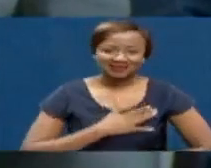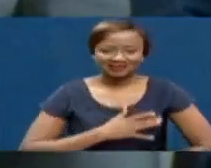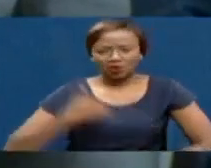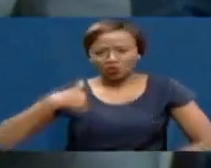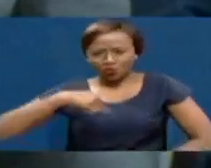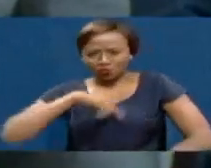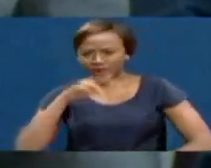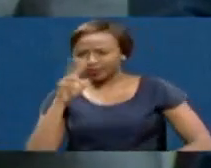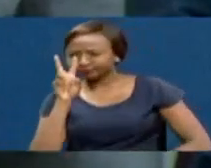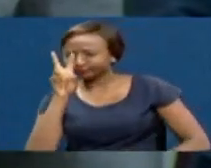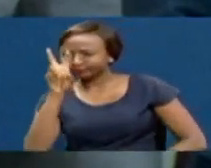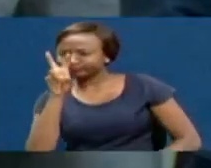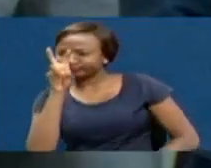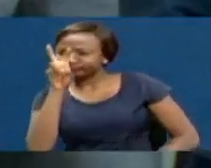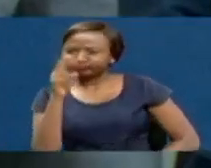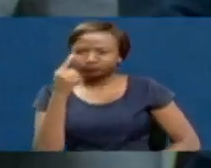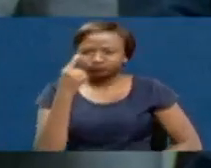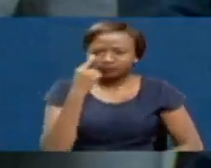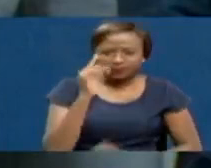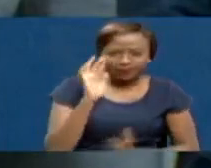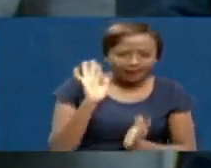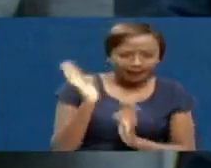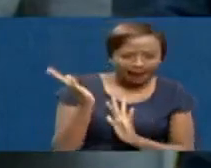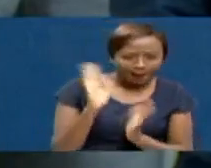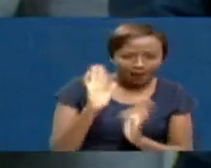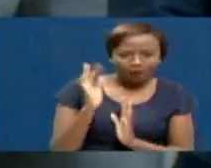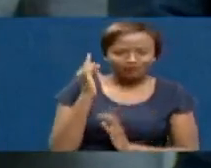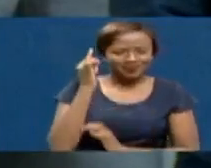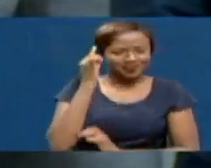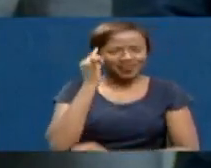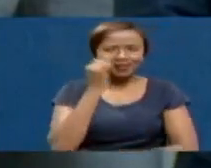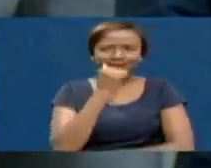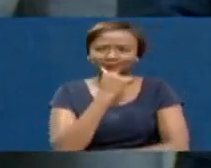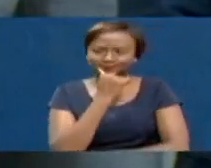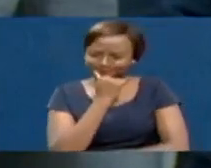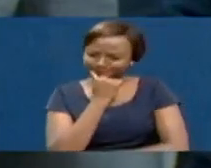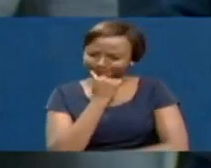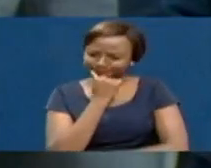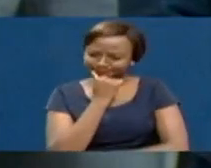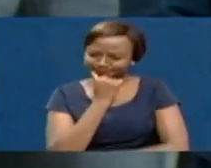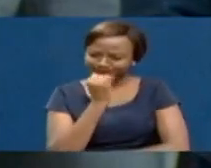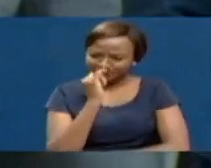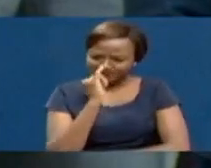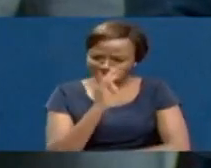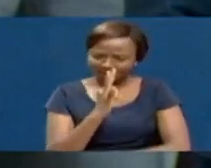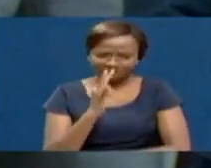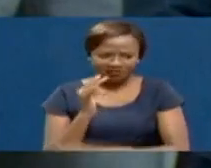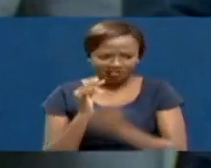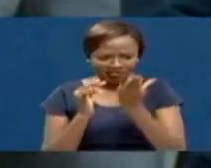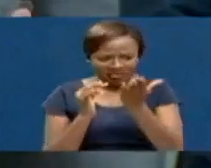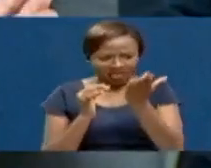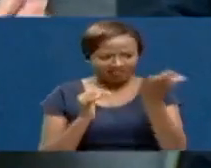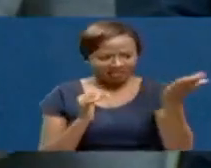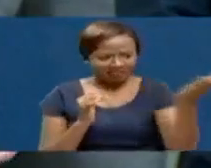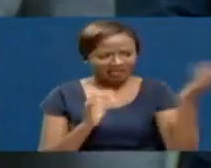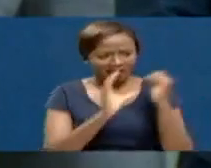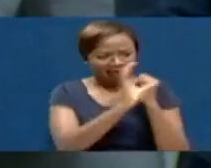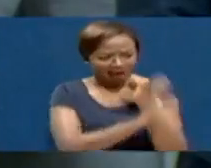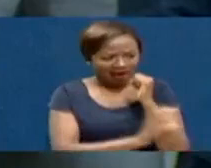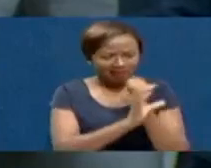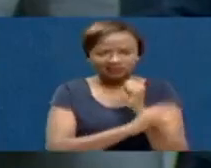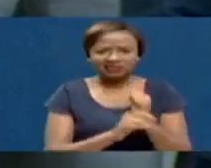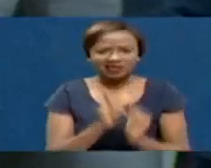together. Let us ask ourselves realistically, if in other countries, if the